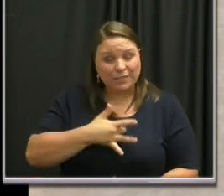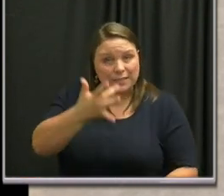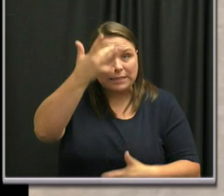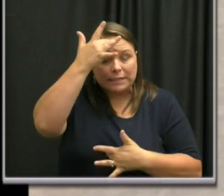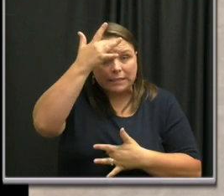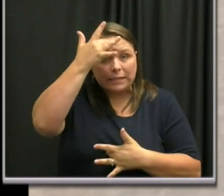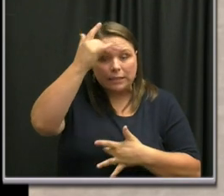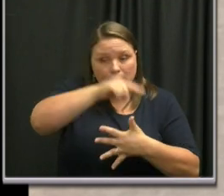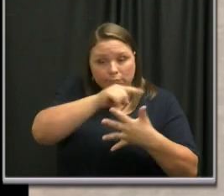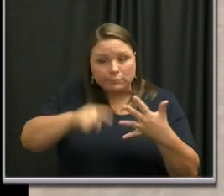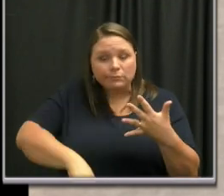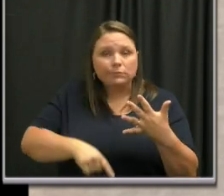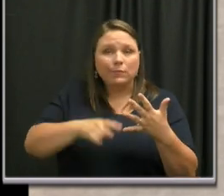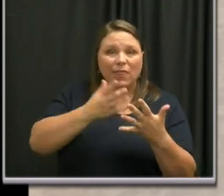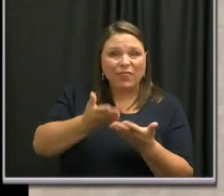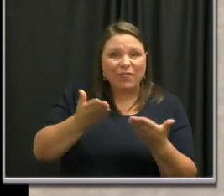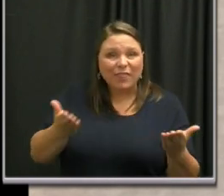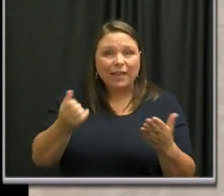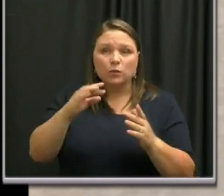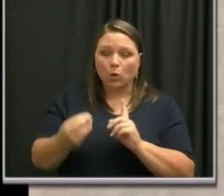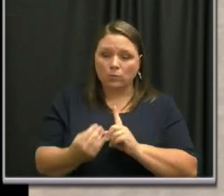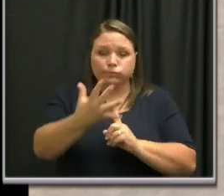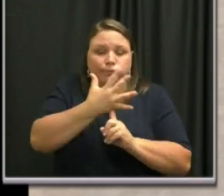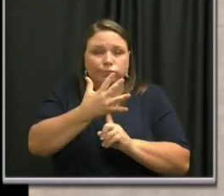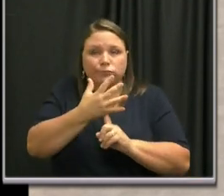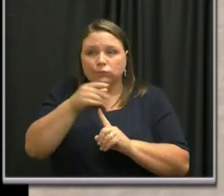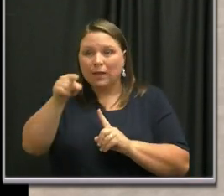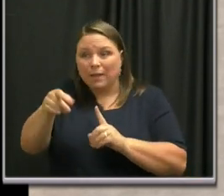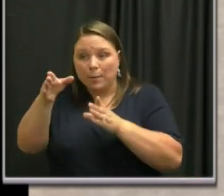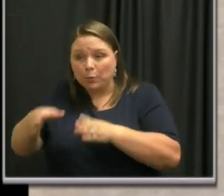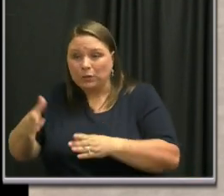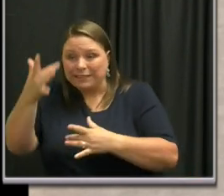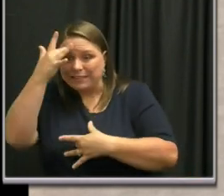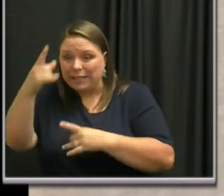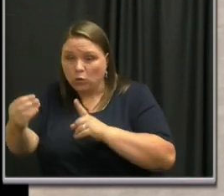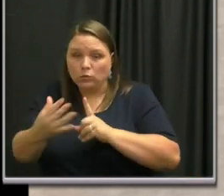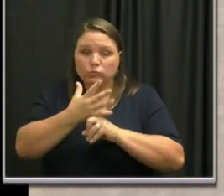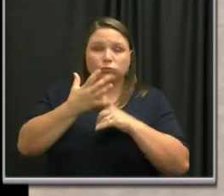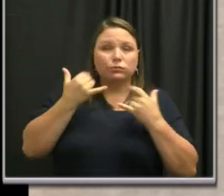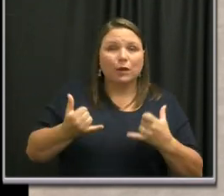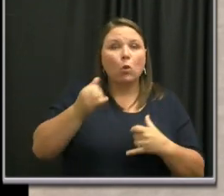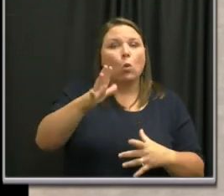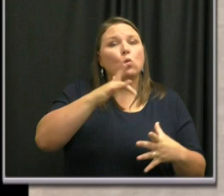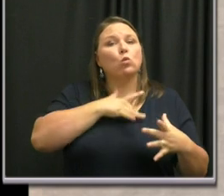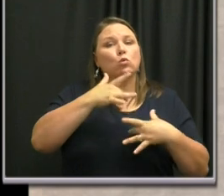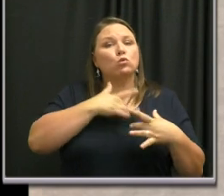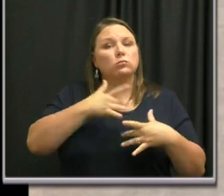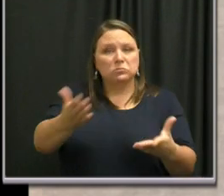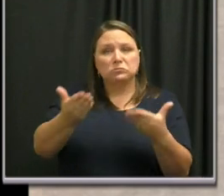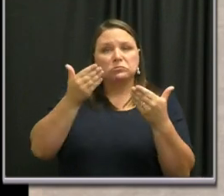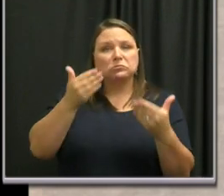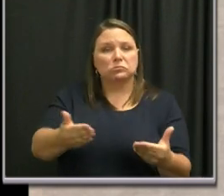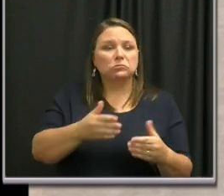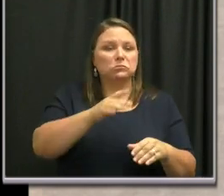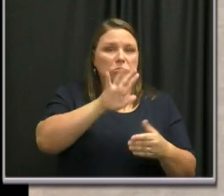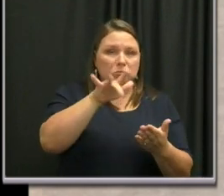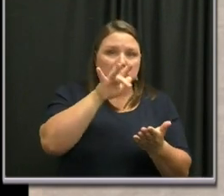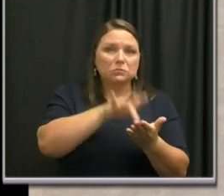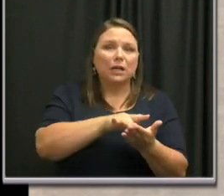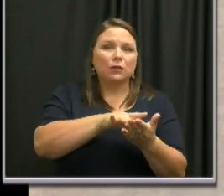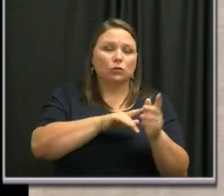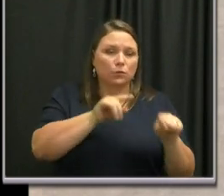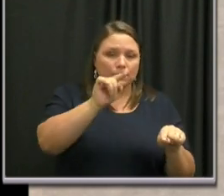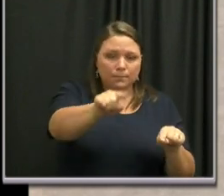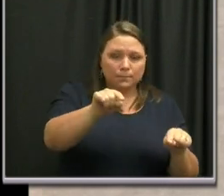virus, if you think you've been exposed to someone who does have the virus, or if you're just concerned, please come visit one of our sites